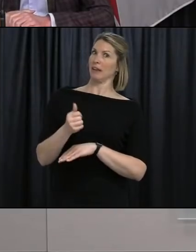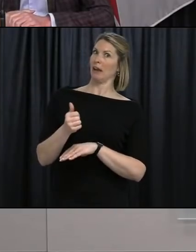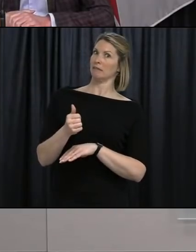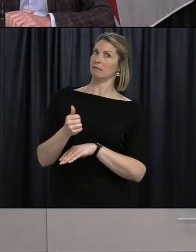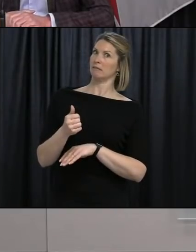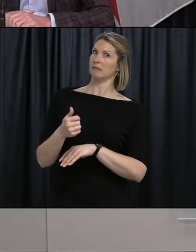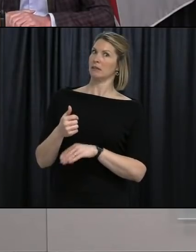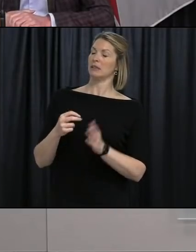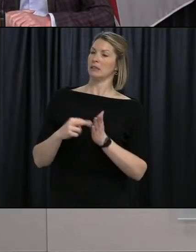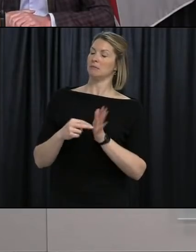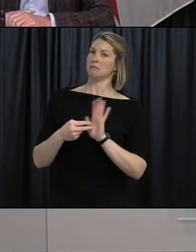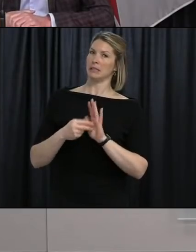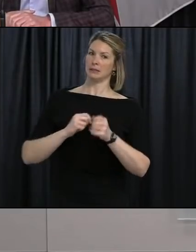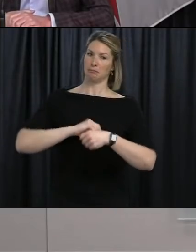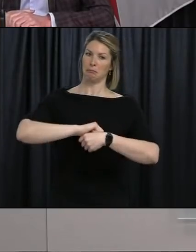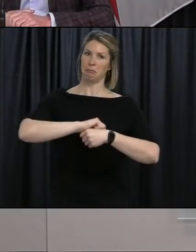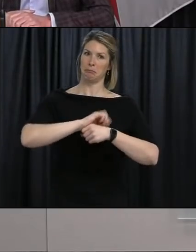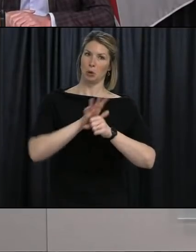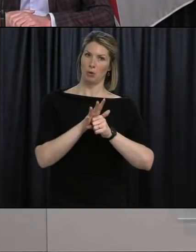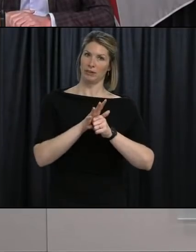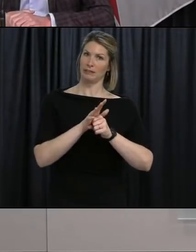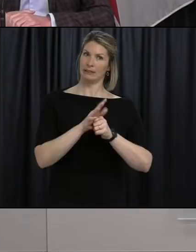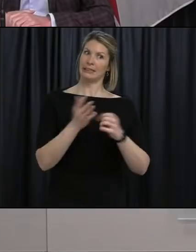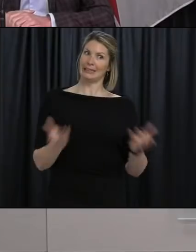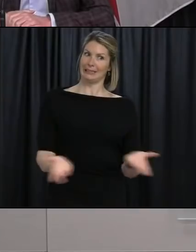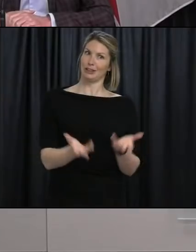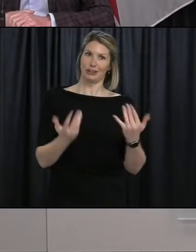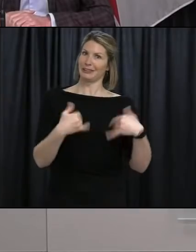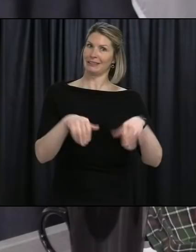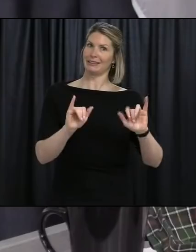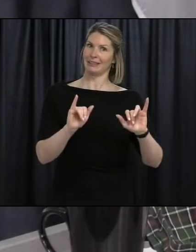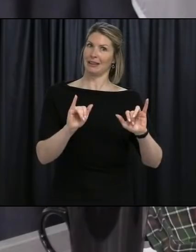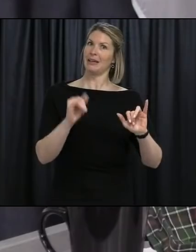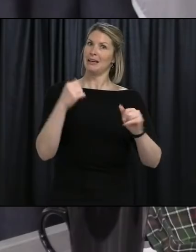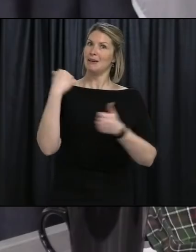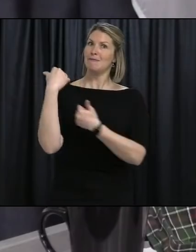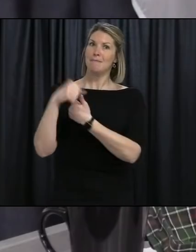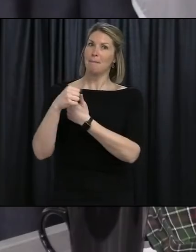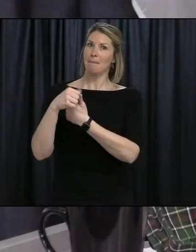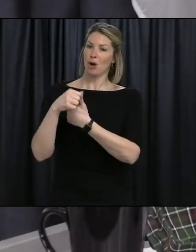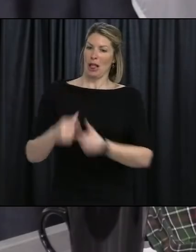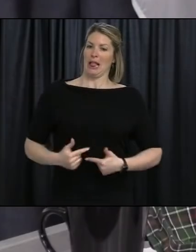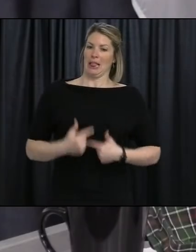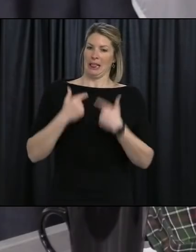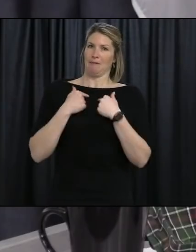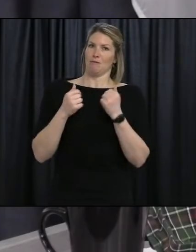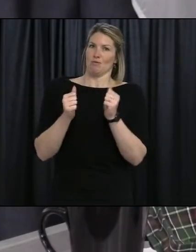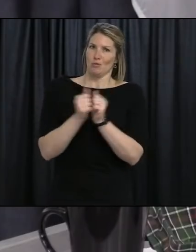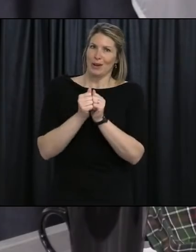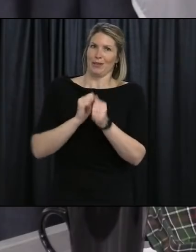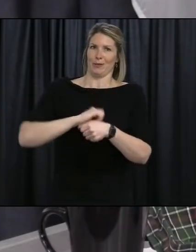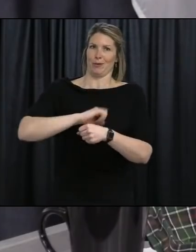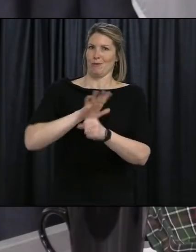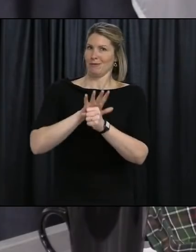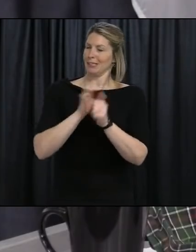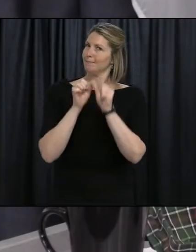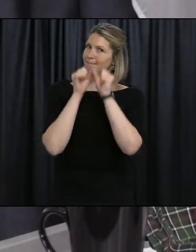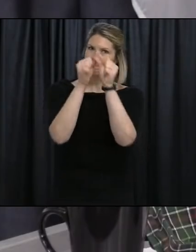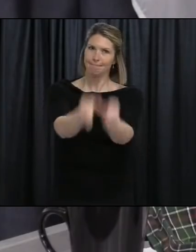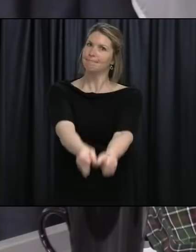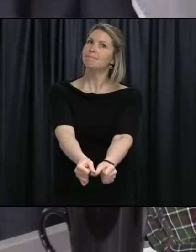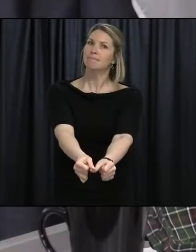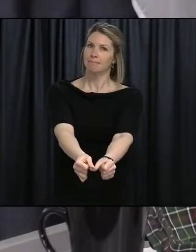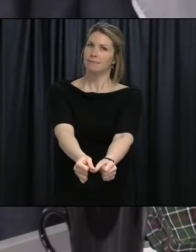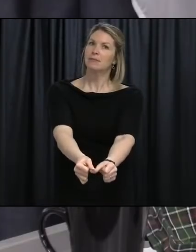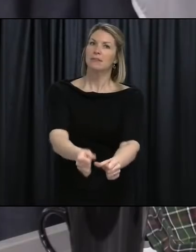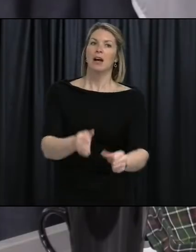us, and our plan is life with COVID-19. And we need to continue, as Dr. Fitzgerald has said, with